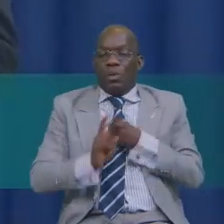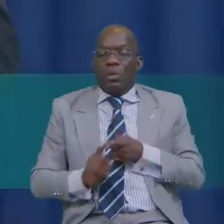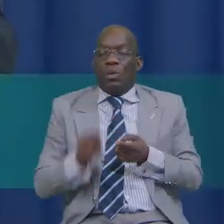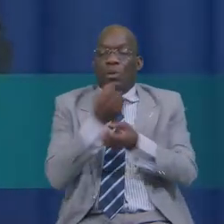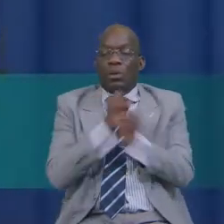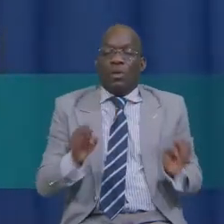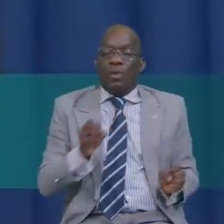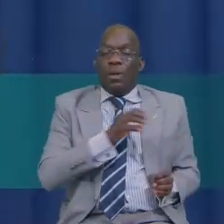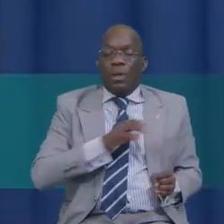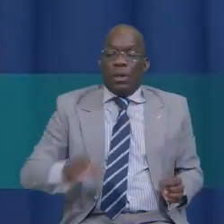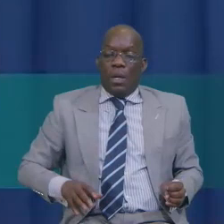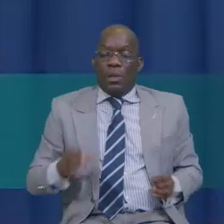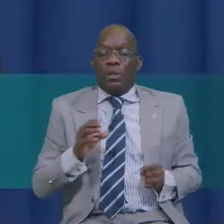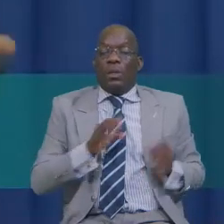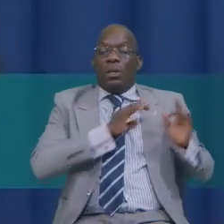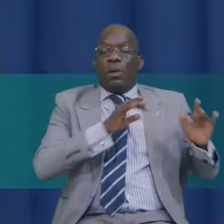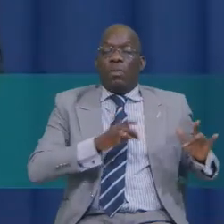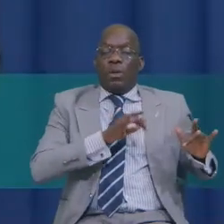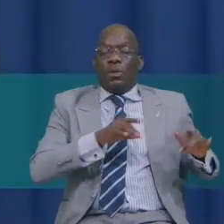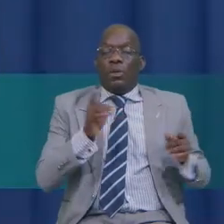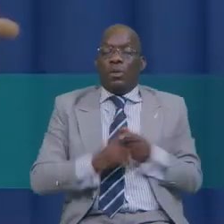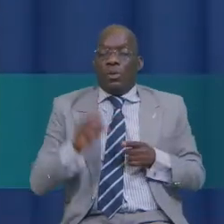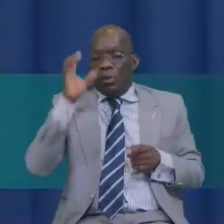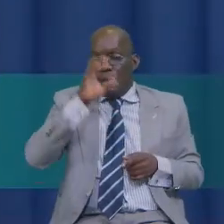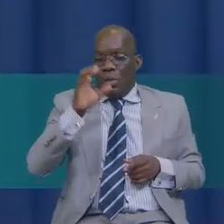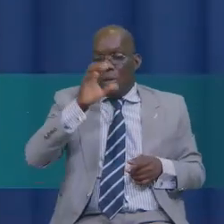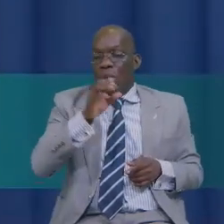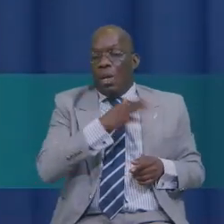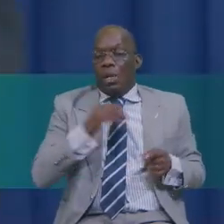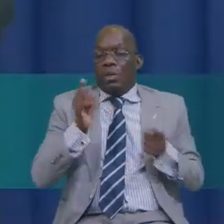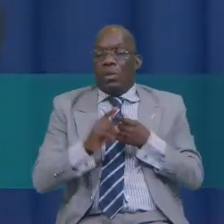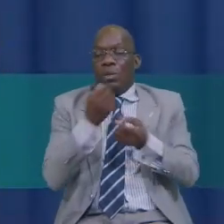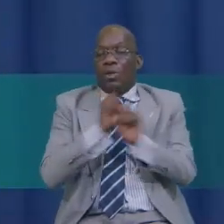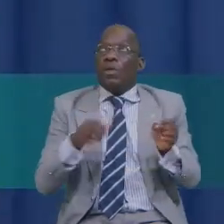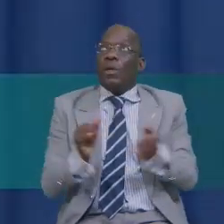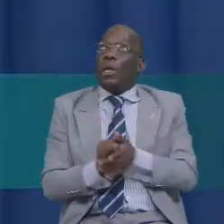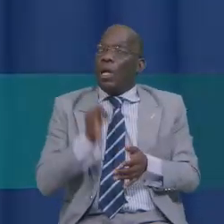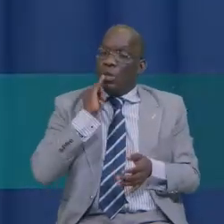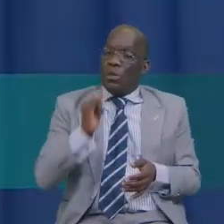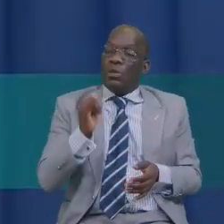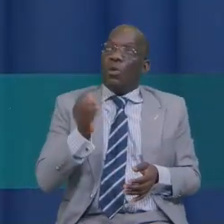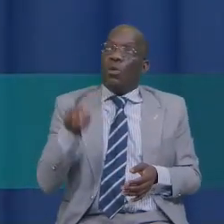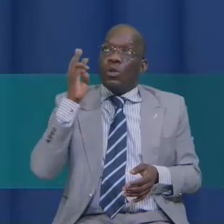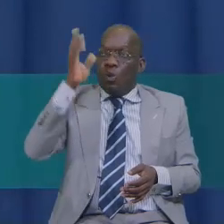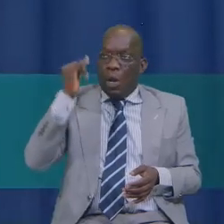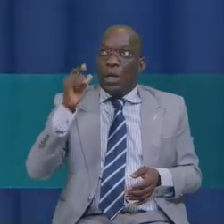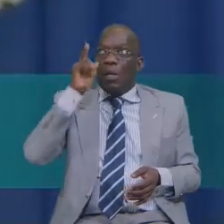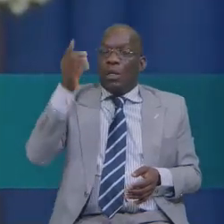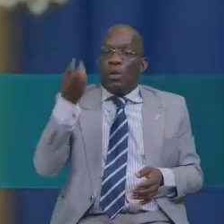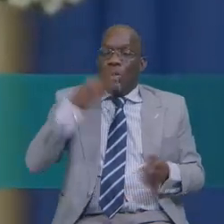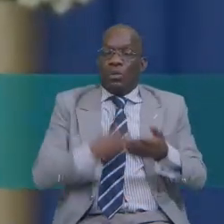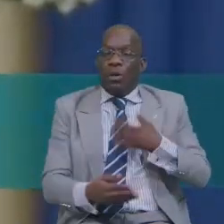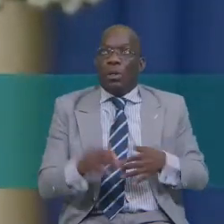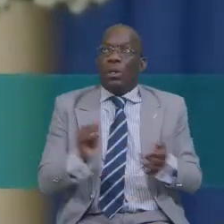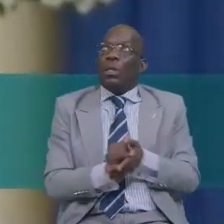to seek and to save. That's why he was born. That's why he came. And she shall bring forth a son, and